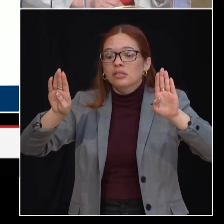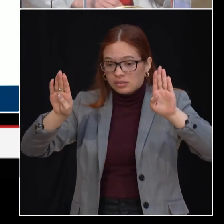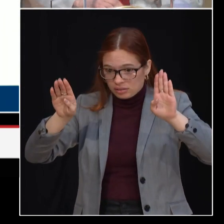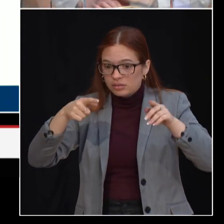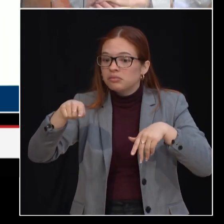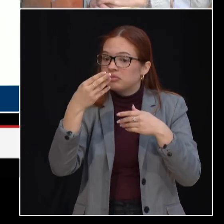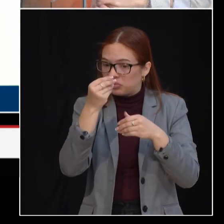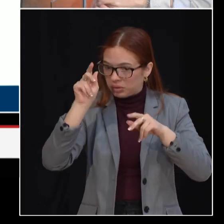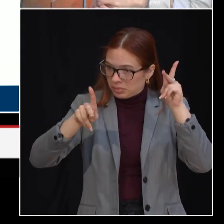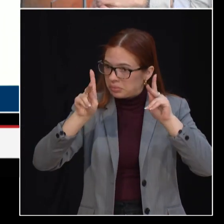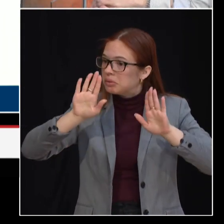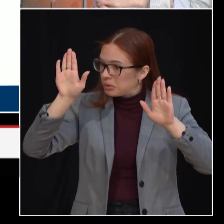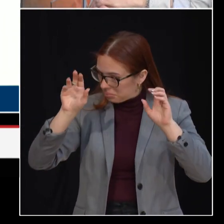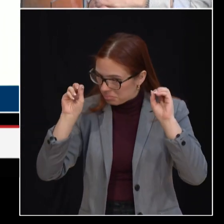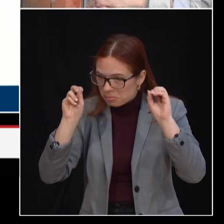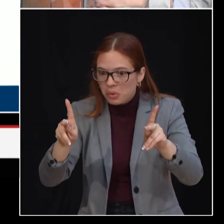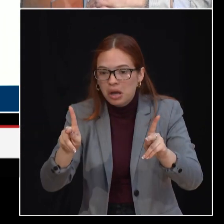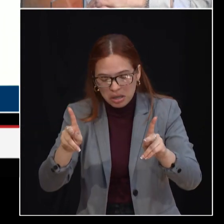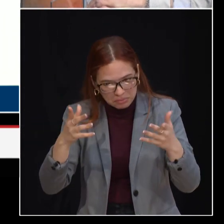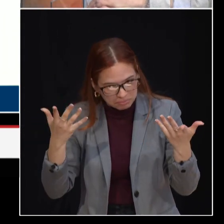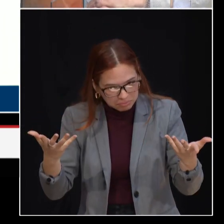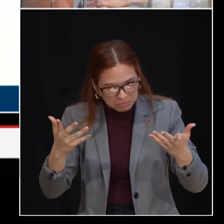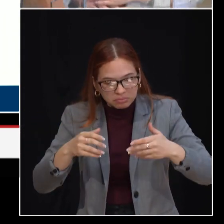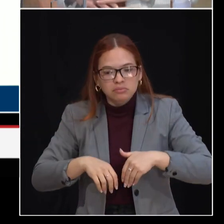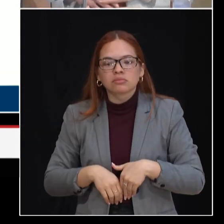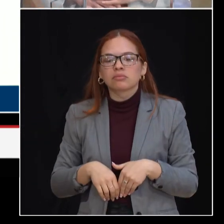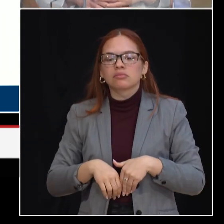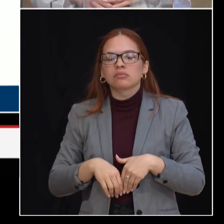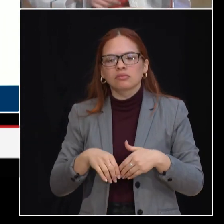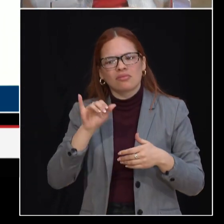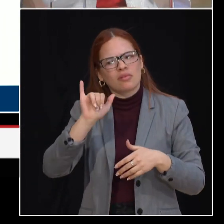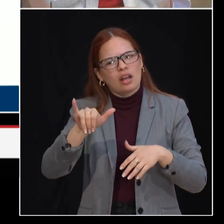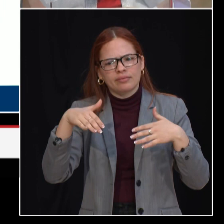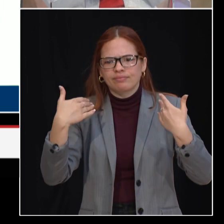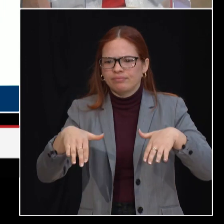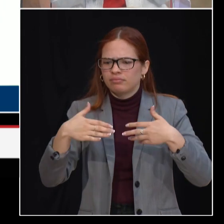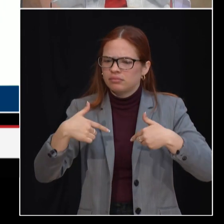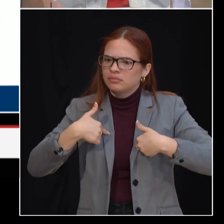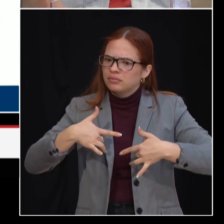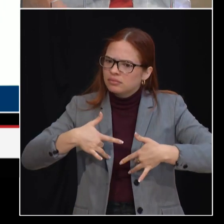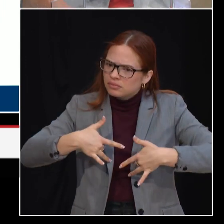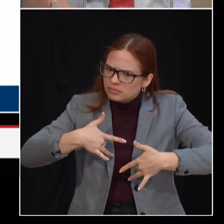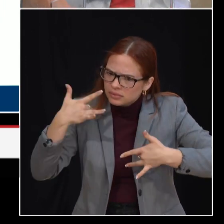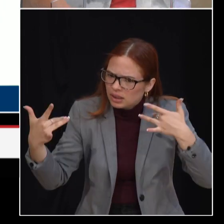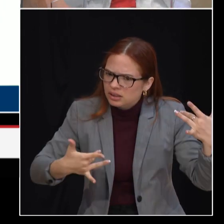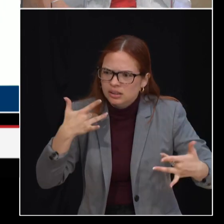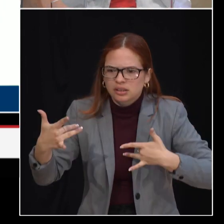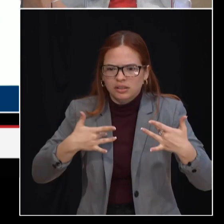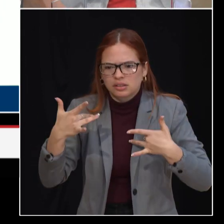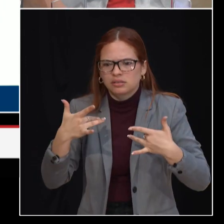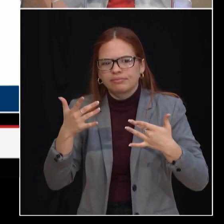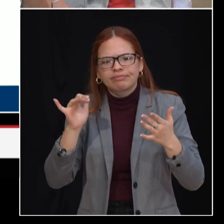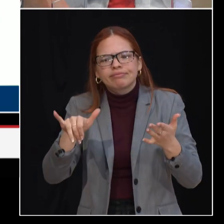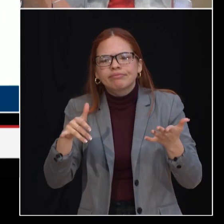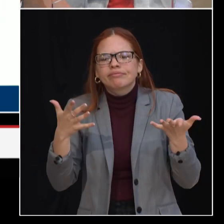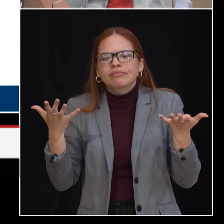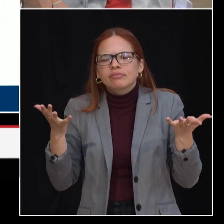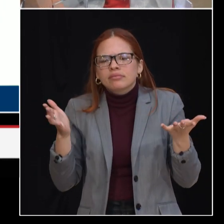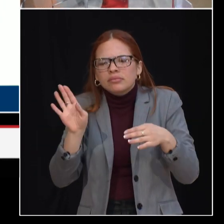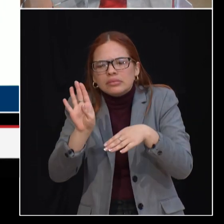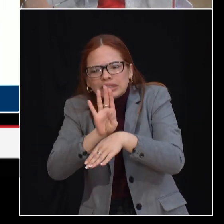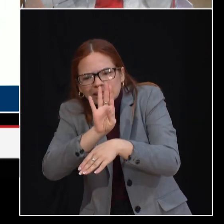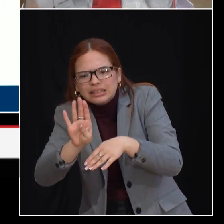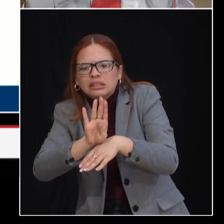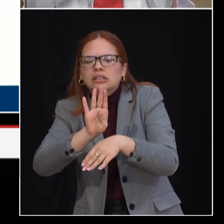know the Vitality Funds. It is one of our most exciting tools for filling the space, for supporting businesses and